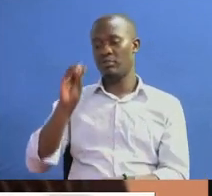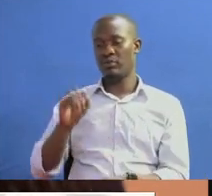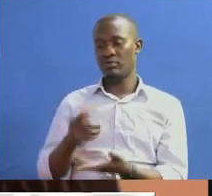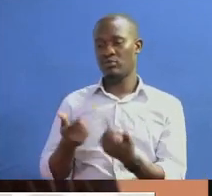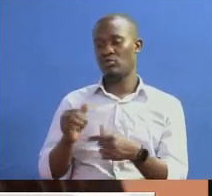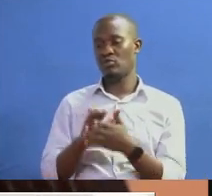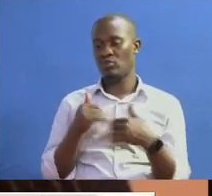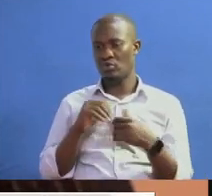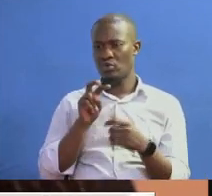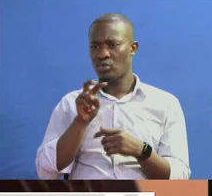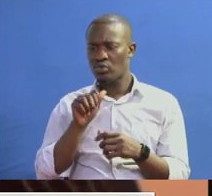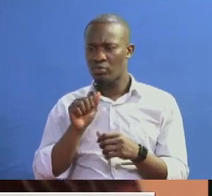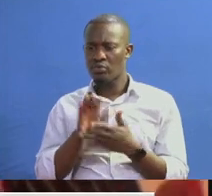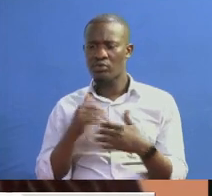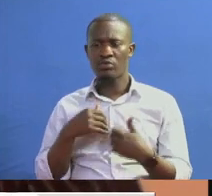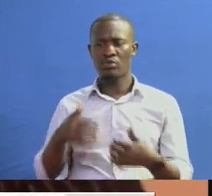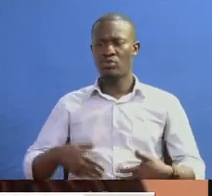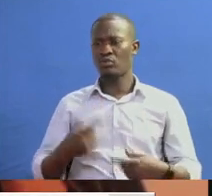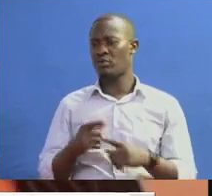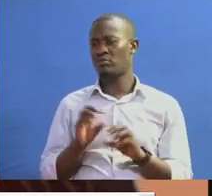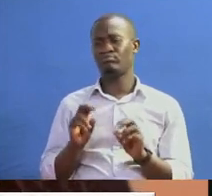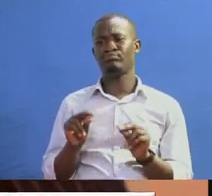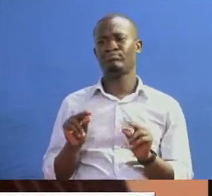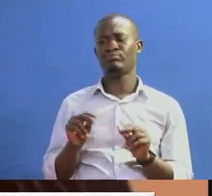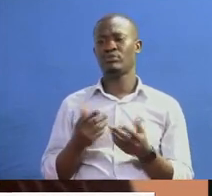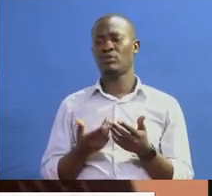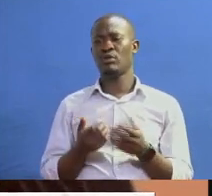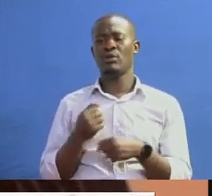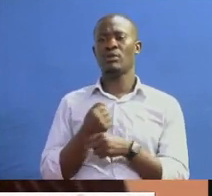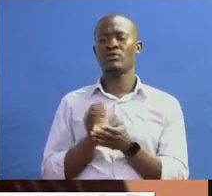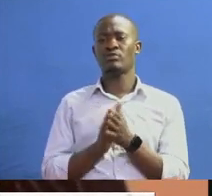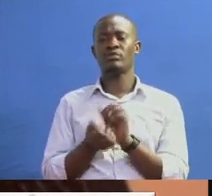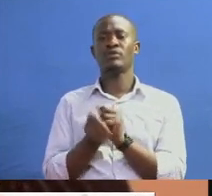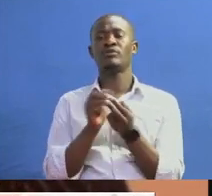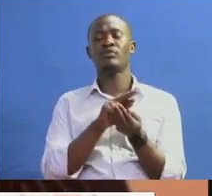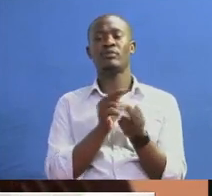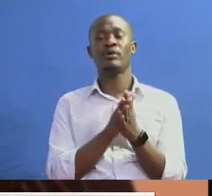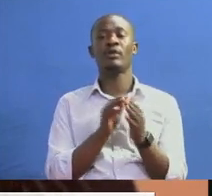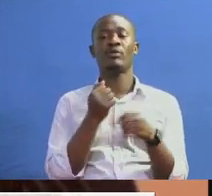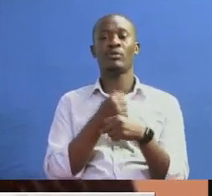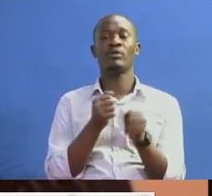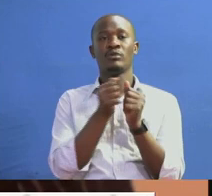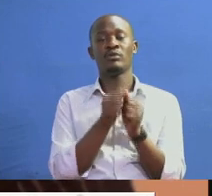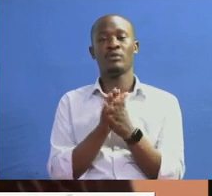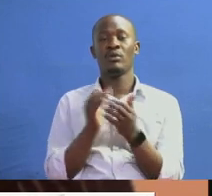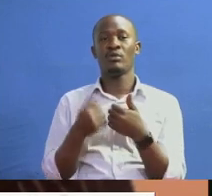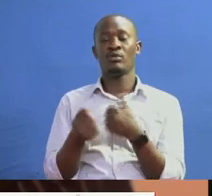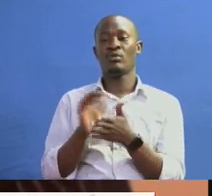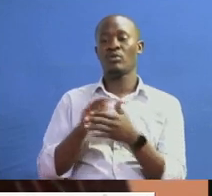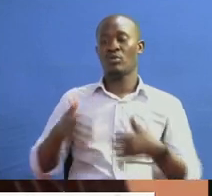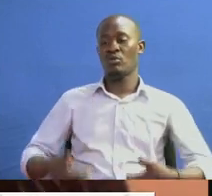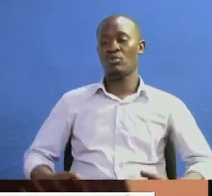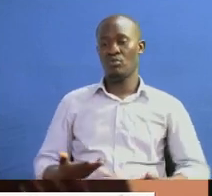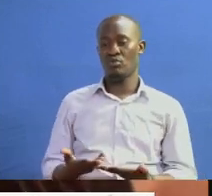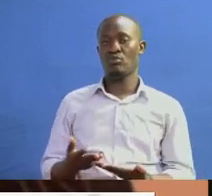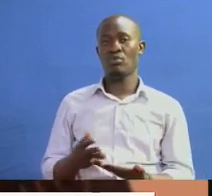as youth, but this is not really a youth group. You know, we can form and collaborate together in groups. I work with the Youth Enterprise Development Fund, and